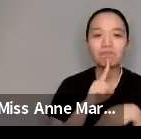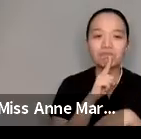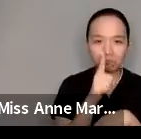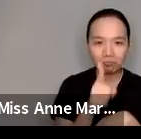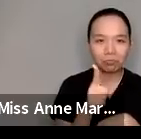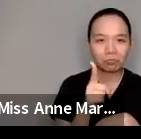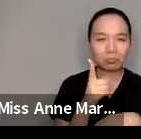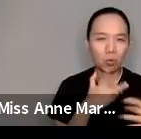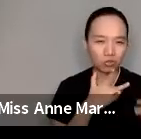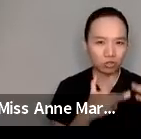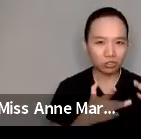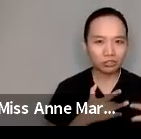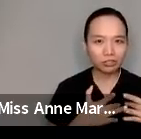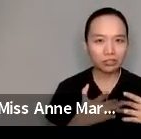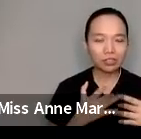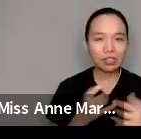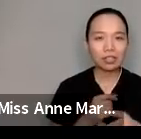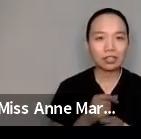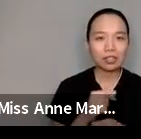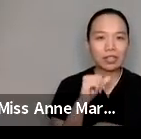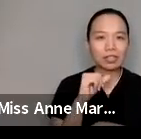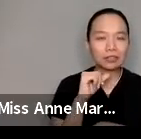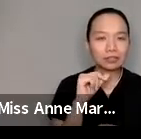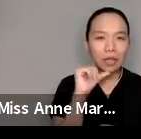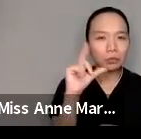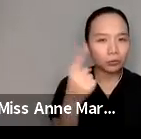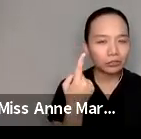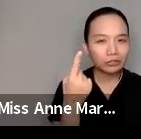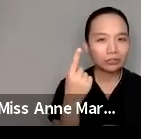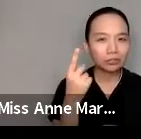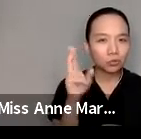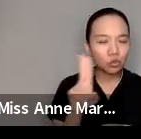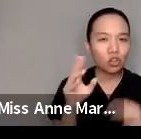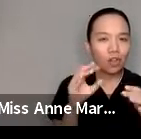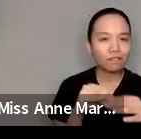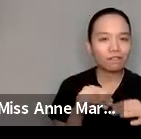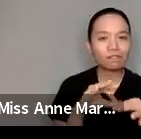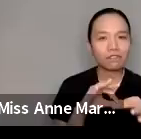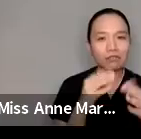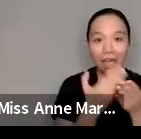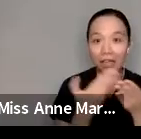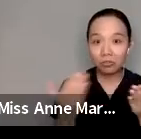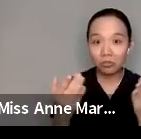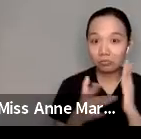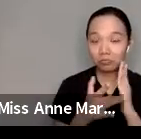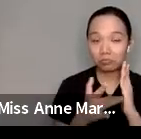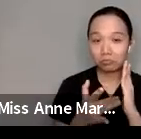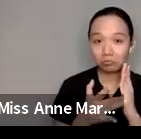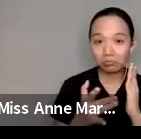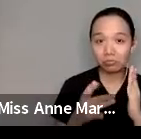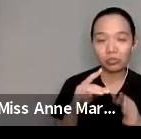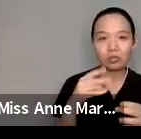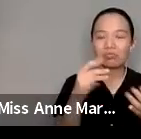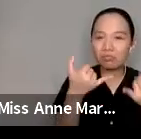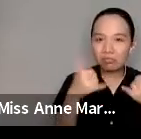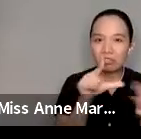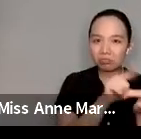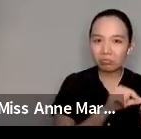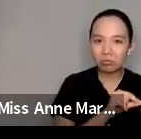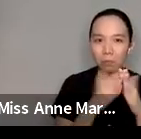concerning. It was not only the lack of gadgets, even printed books for learning English were still